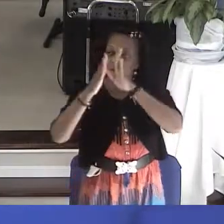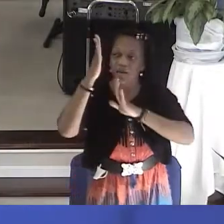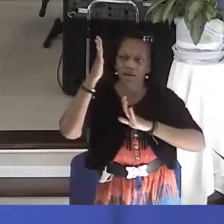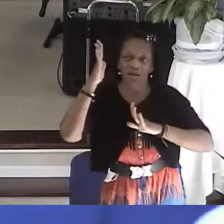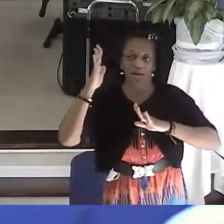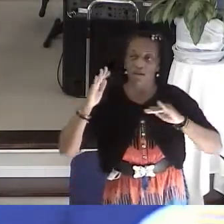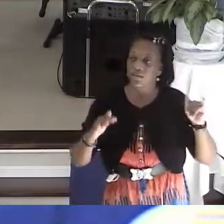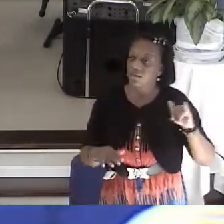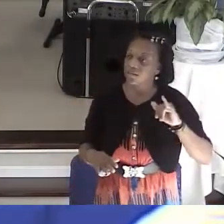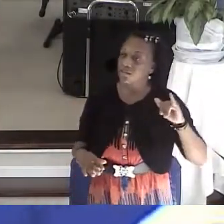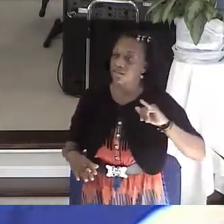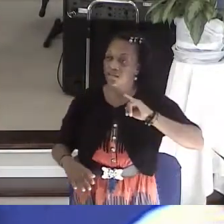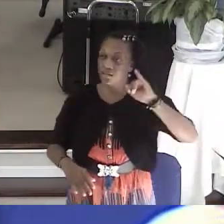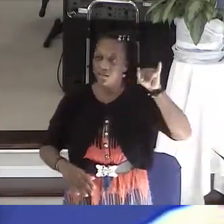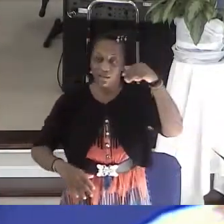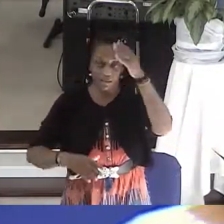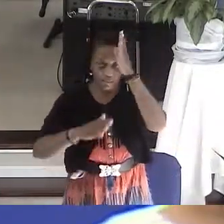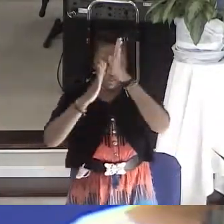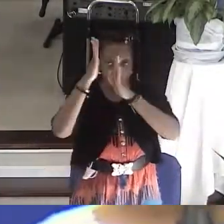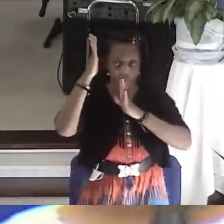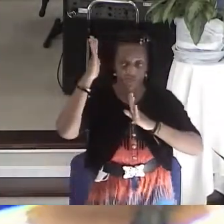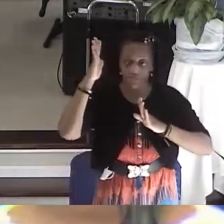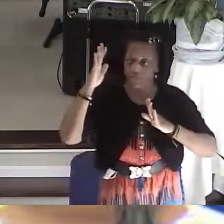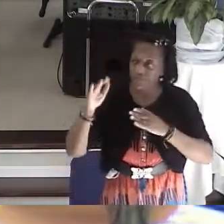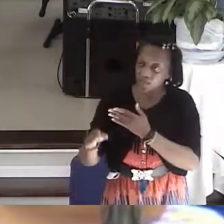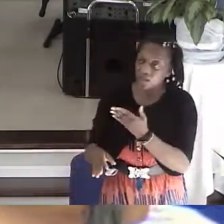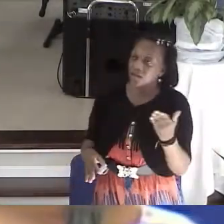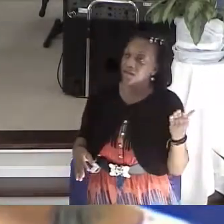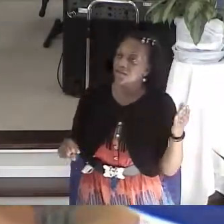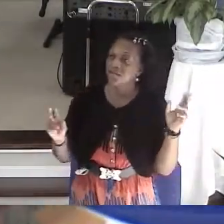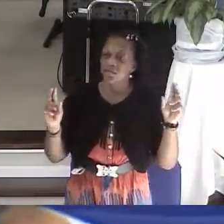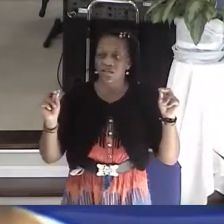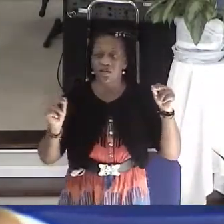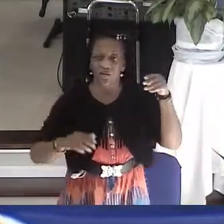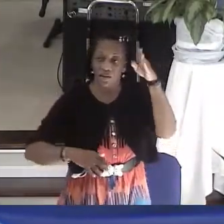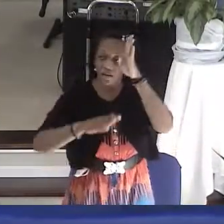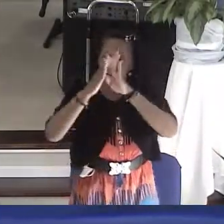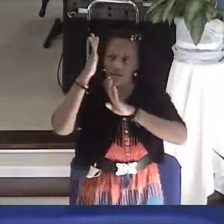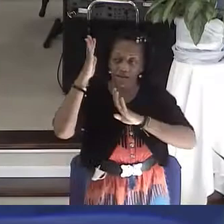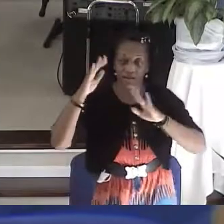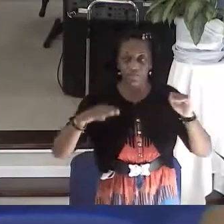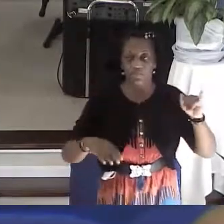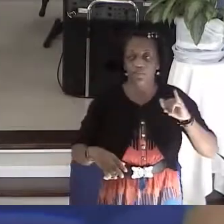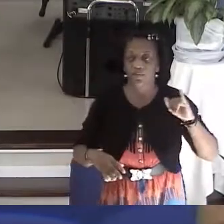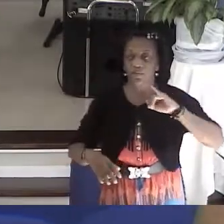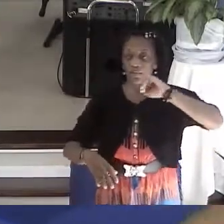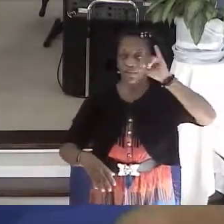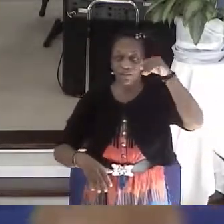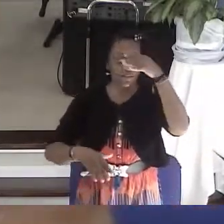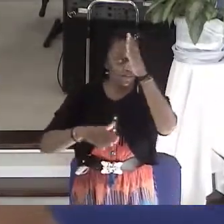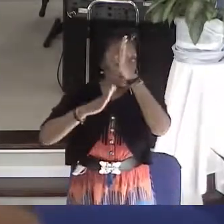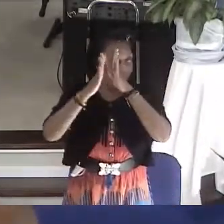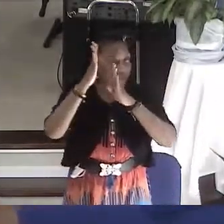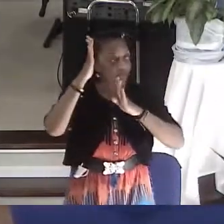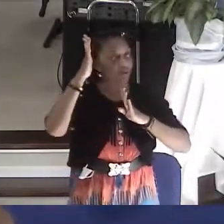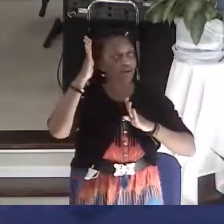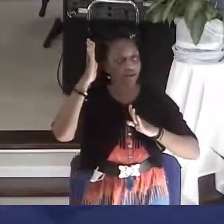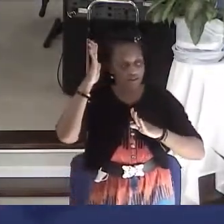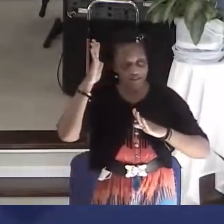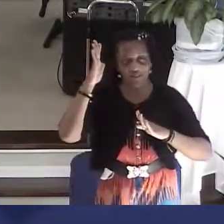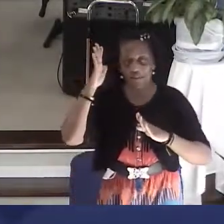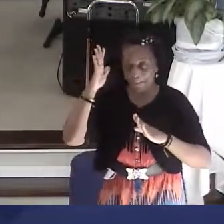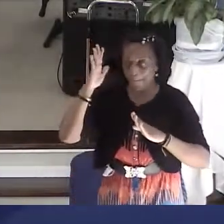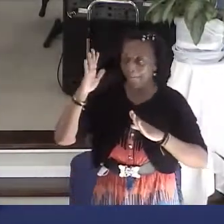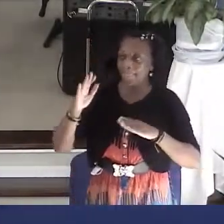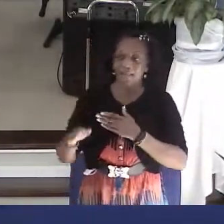God like Jehovah. There's no God like Jehovah. There's no God like Jehovah. There's no God like